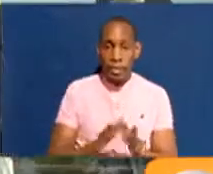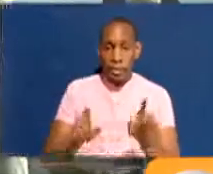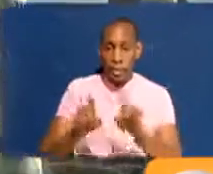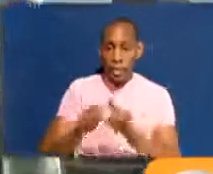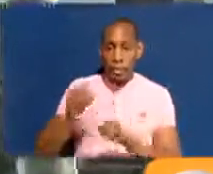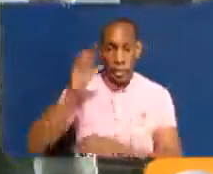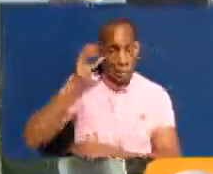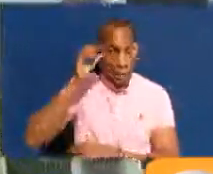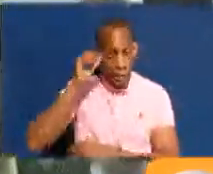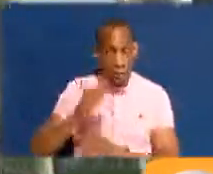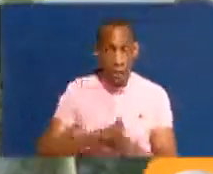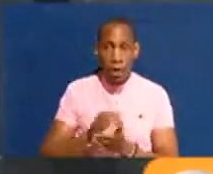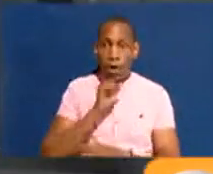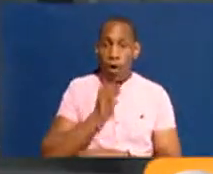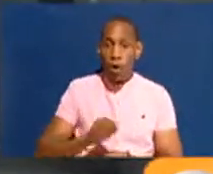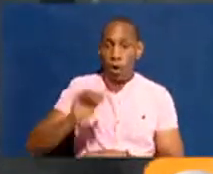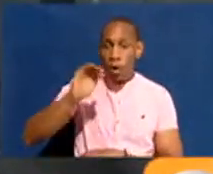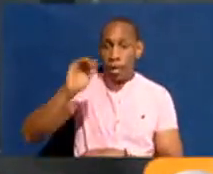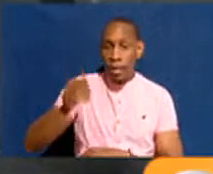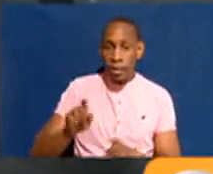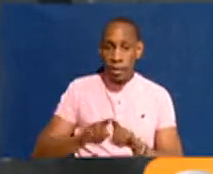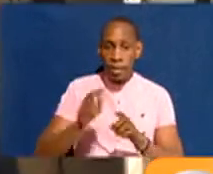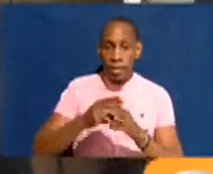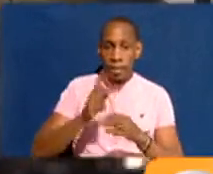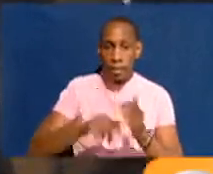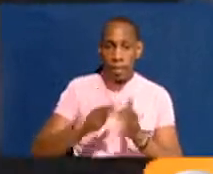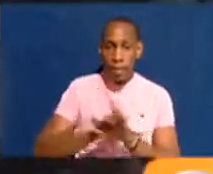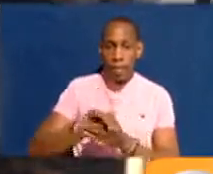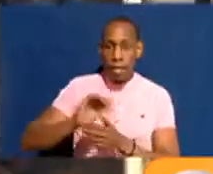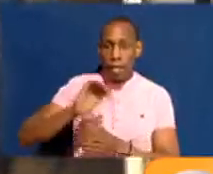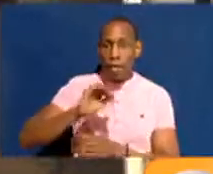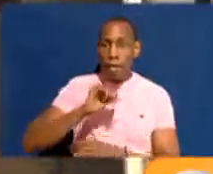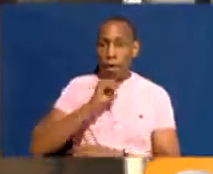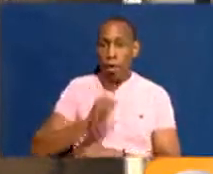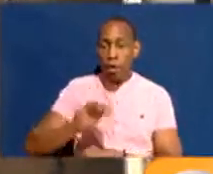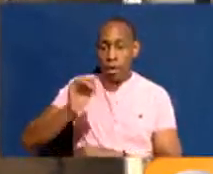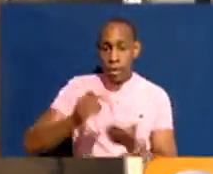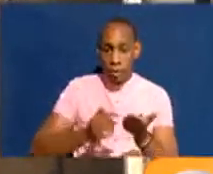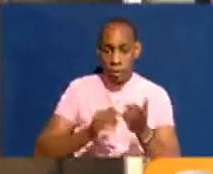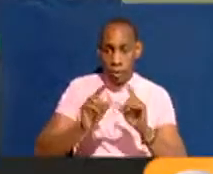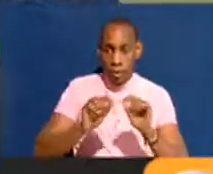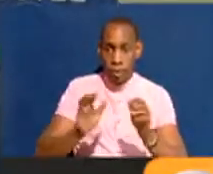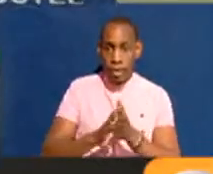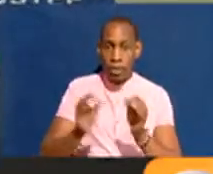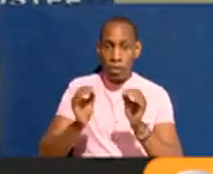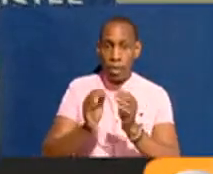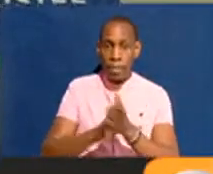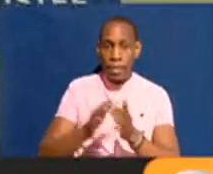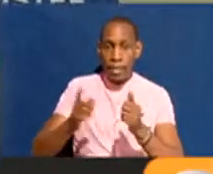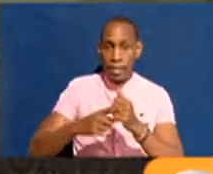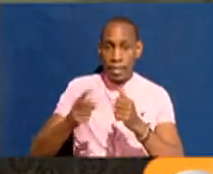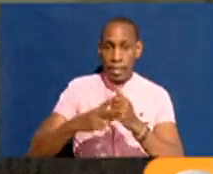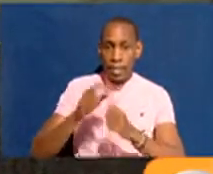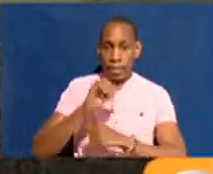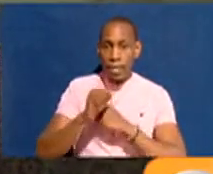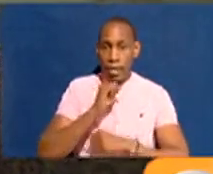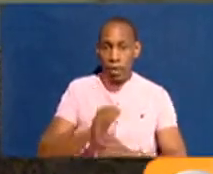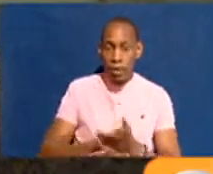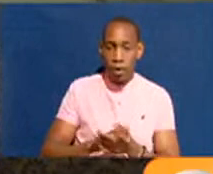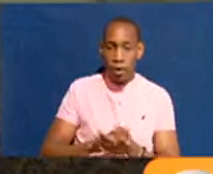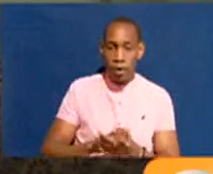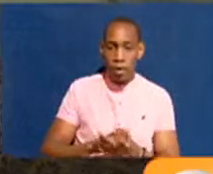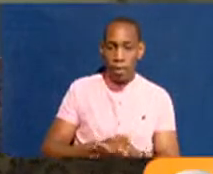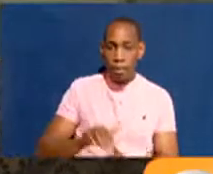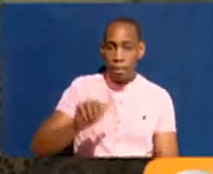in Mombasa Old Town, also known as Mjiwakale, where we meet 67-year-old Hassan Mohamed